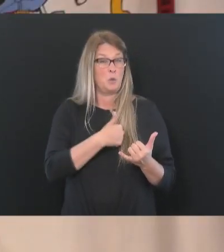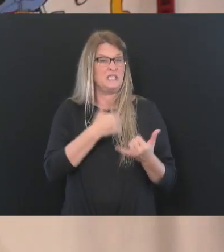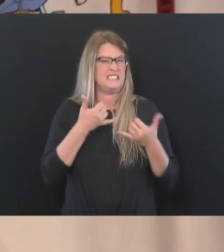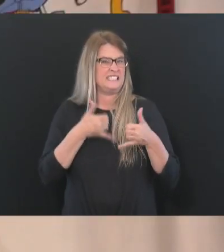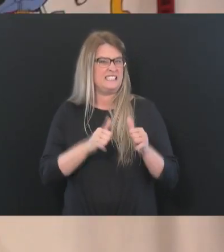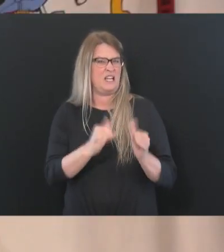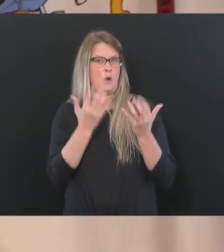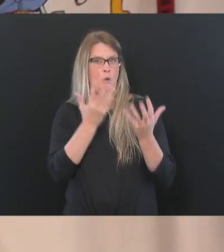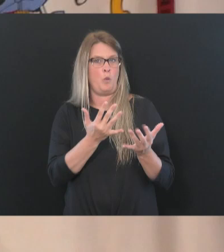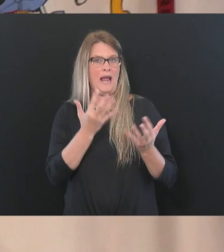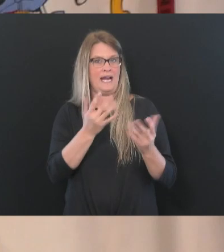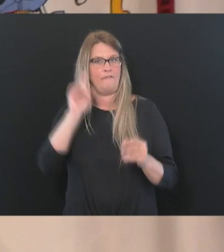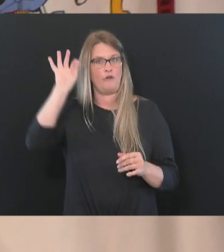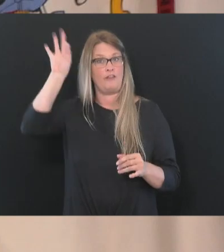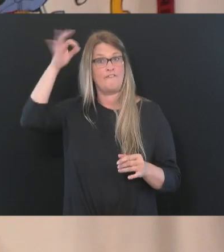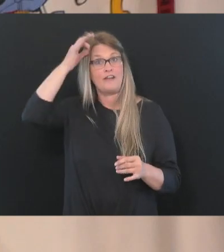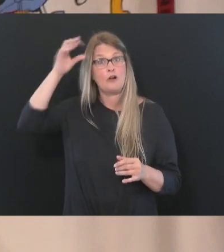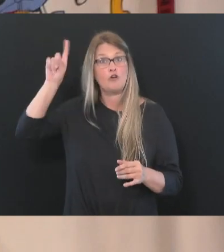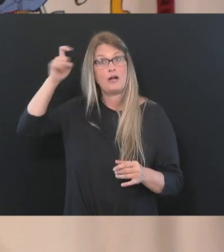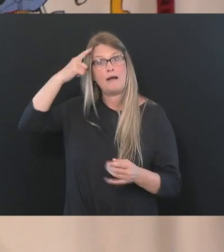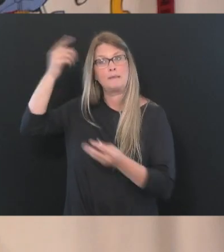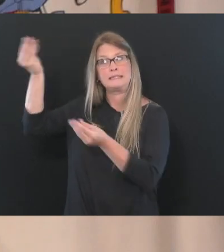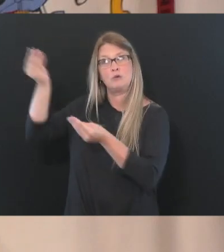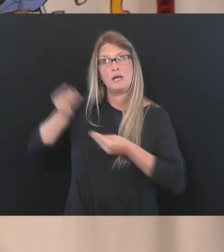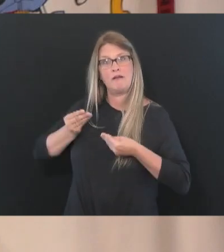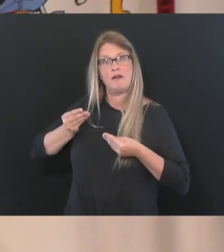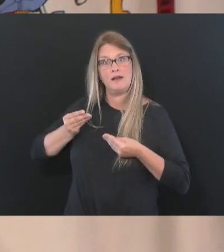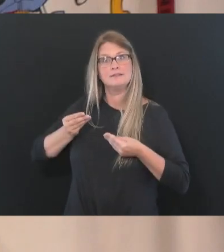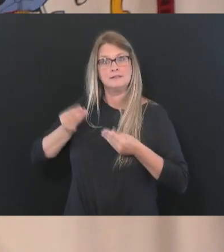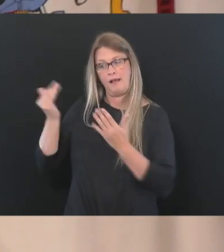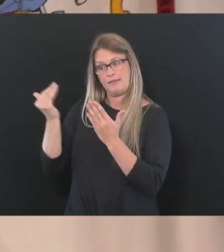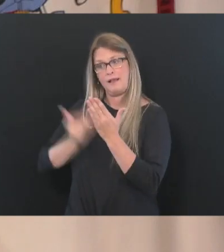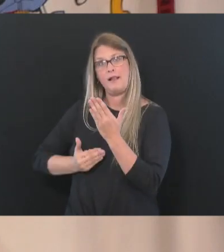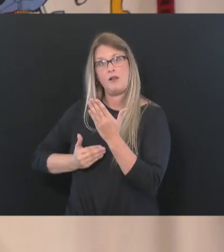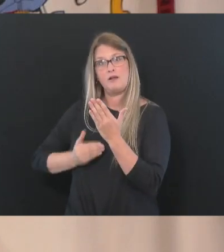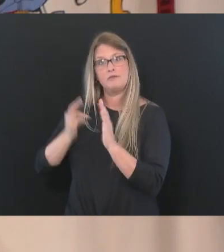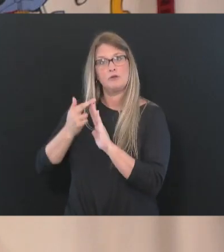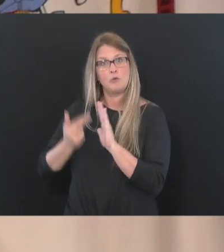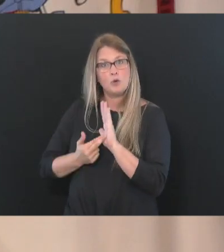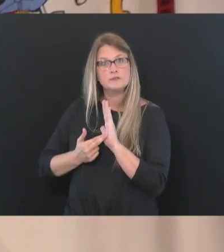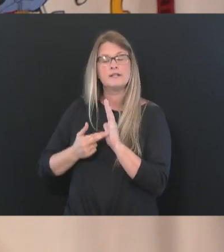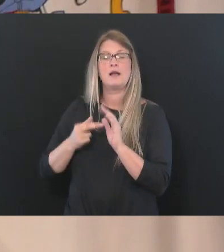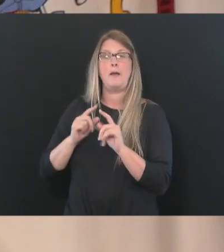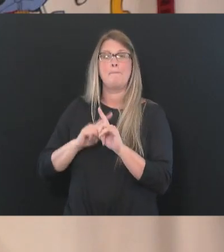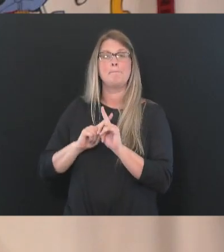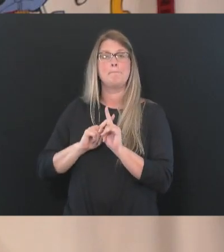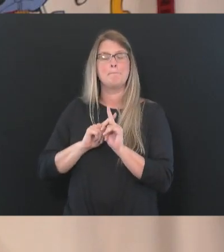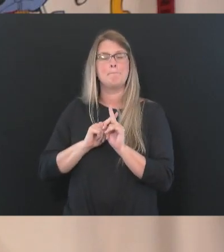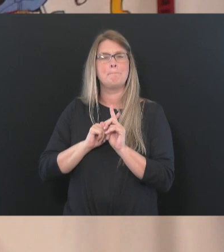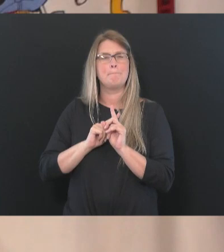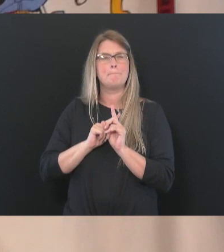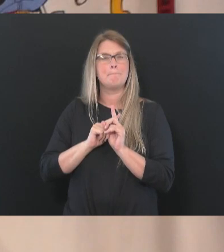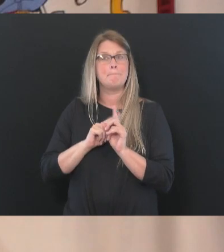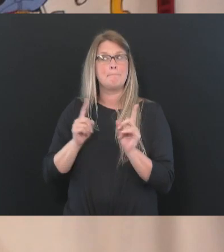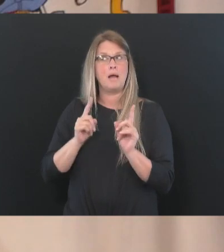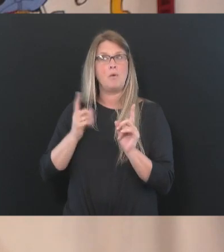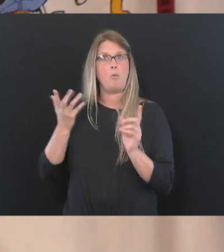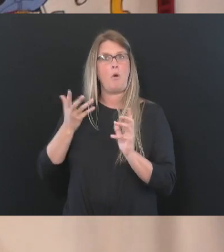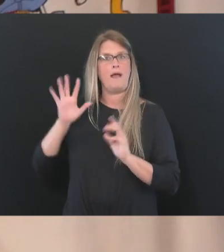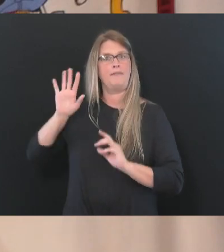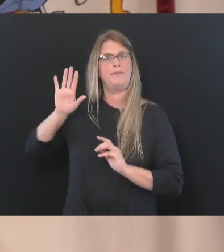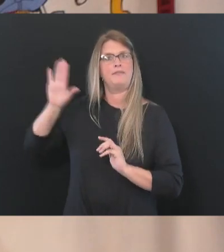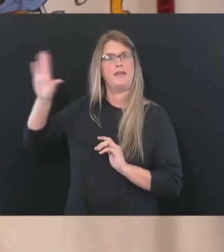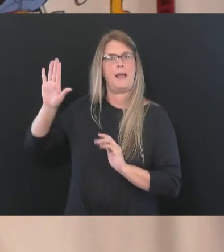on the guidelines from the federal government in regard to that. You know, I think what they have promised is